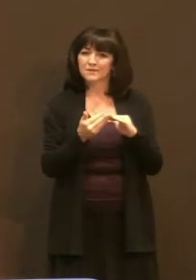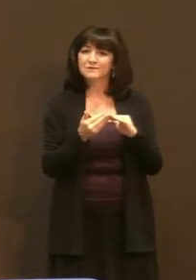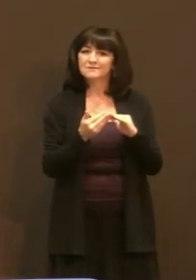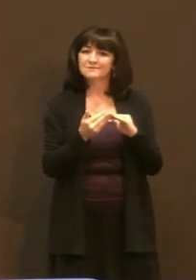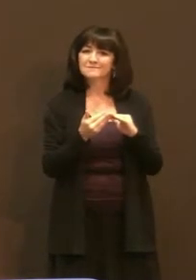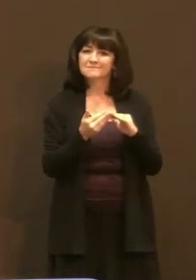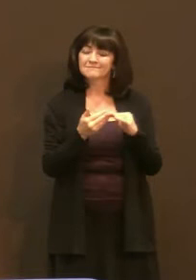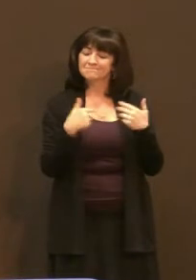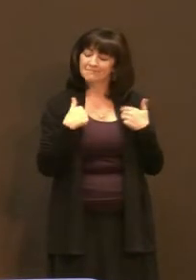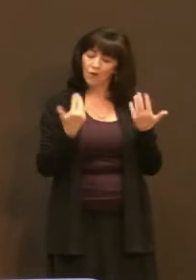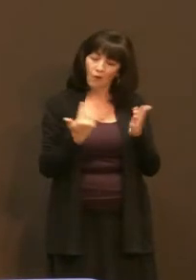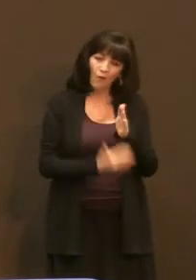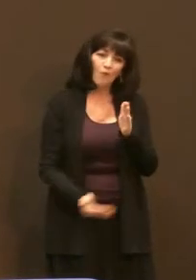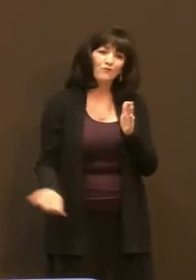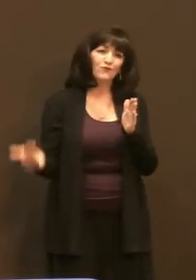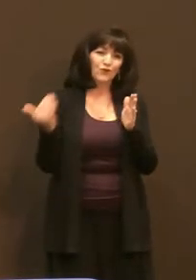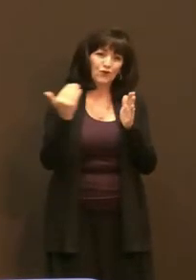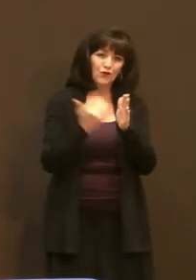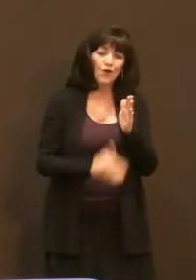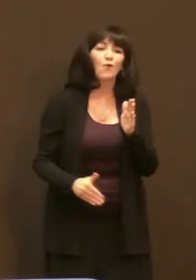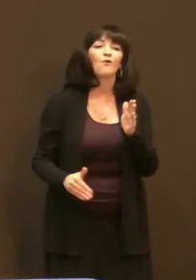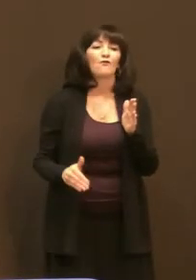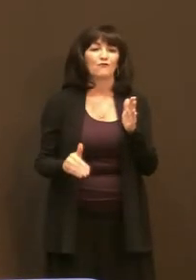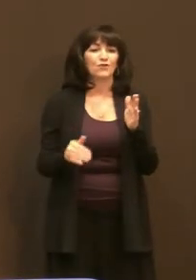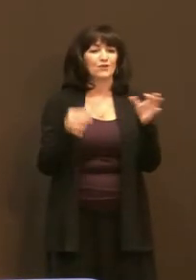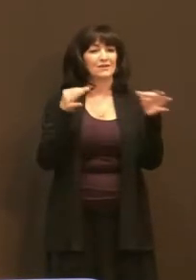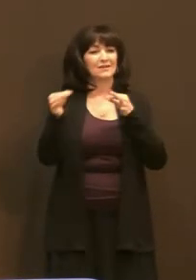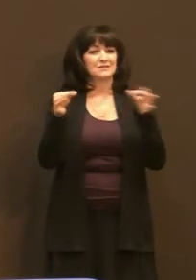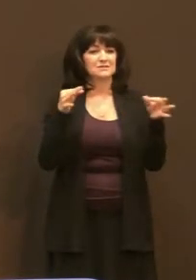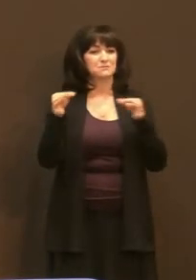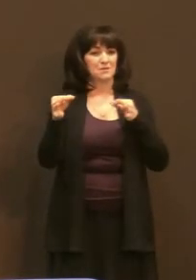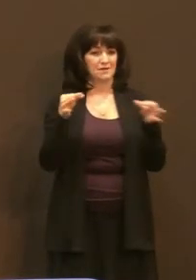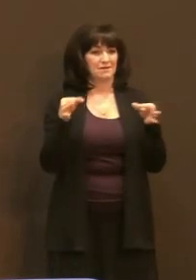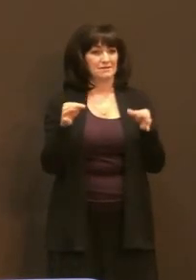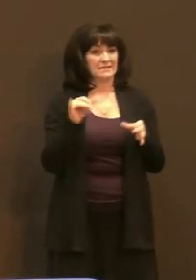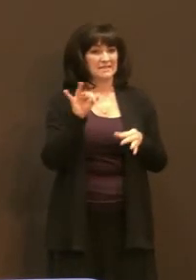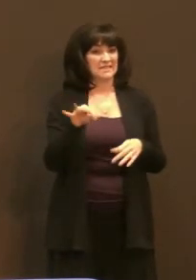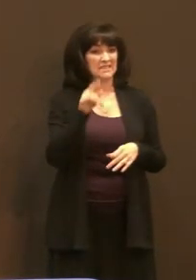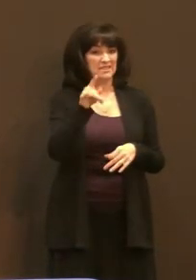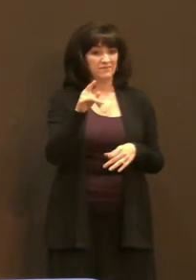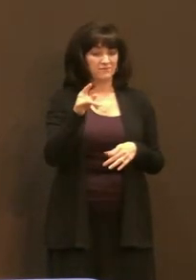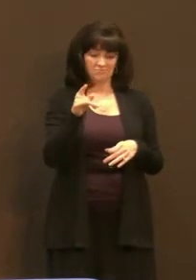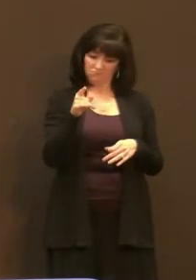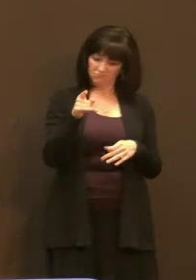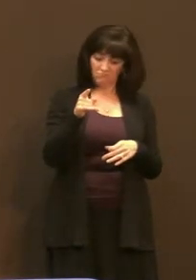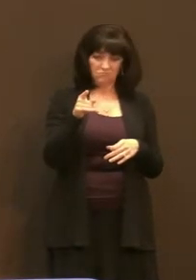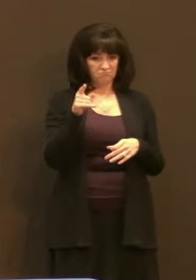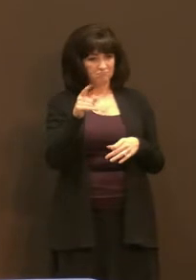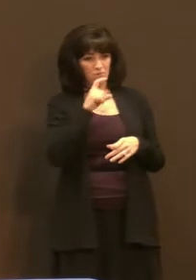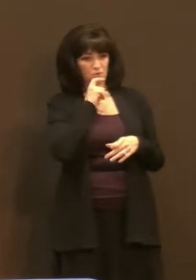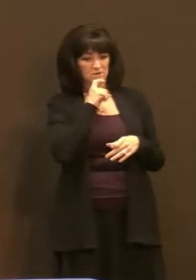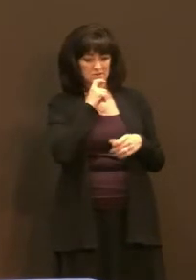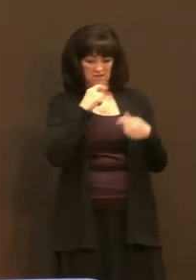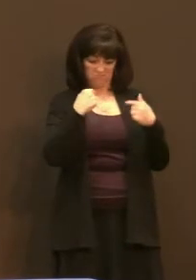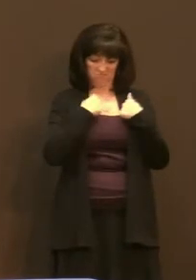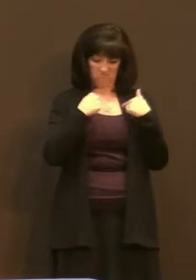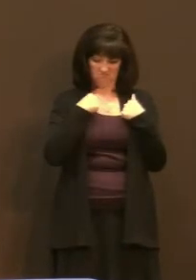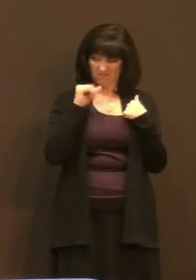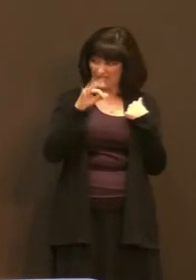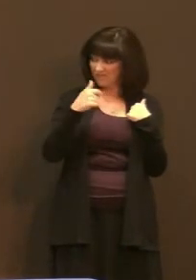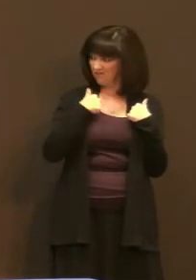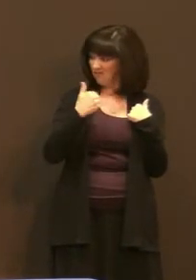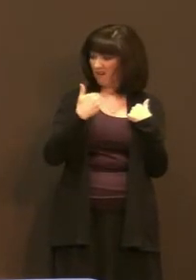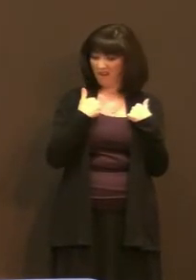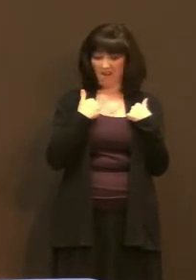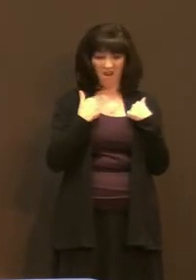all act as though we have it and that everyone else has it. So we thought it would